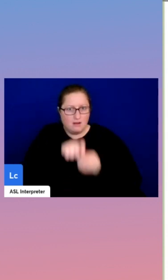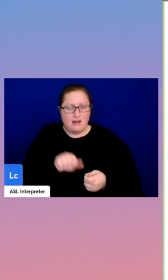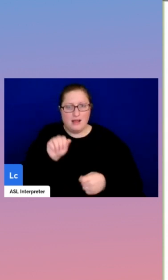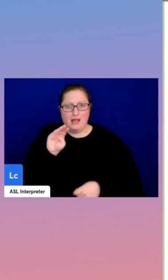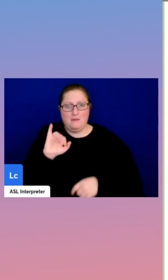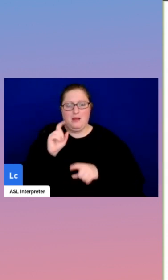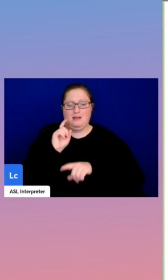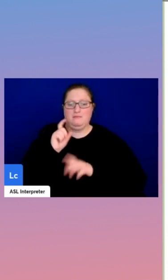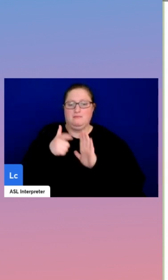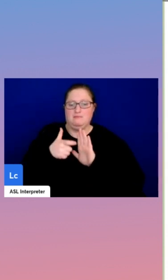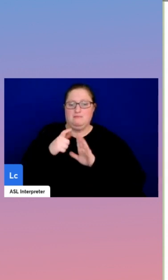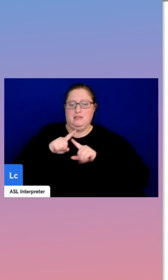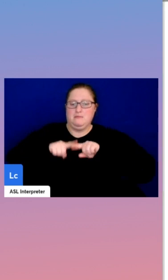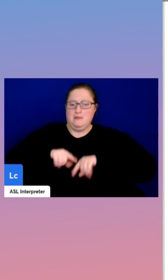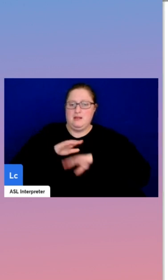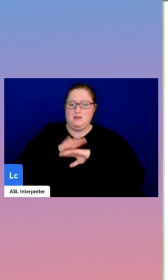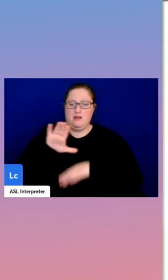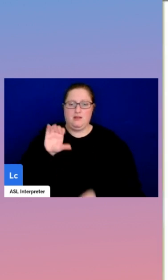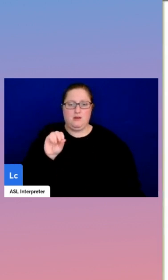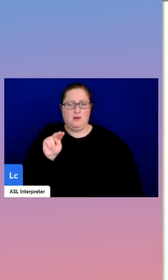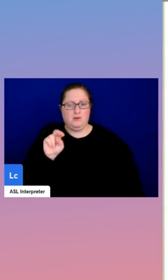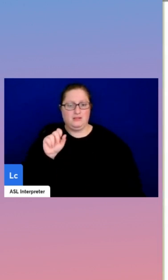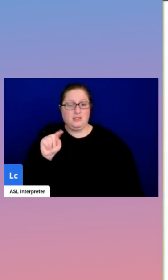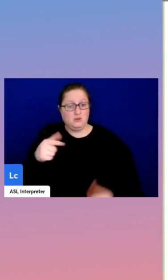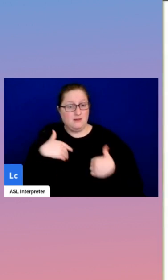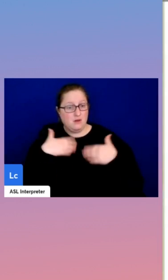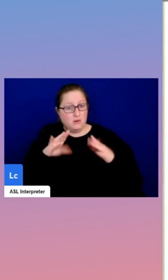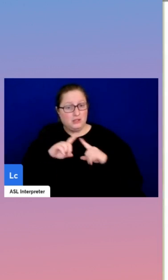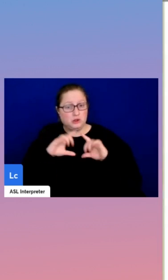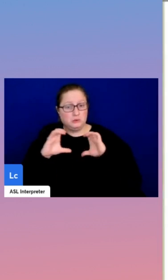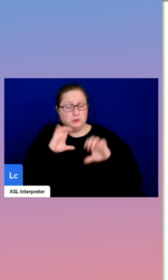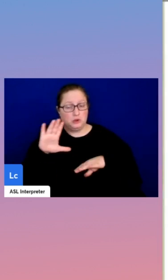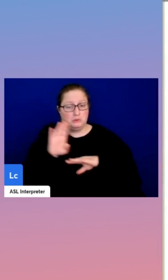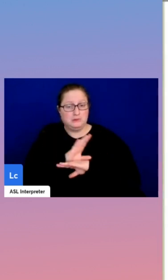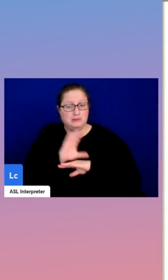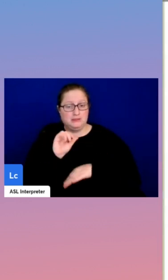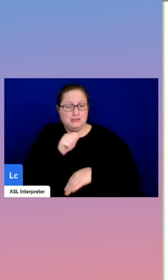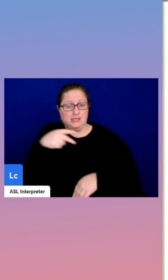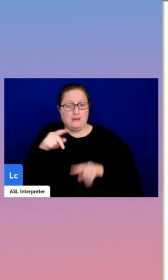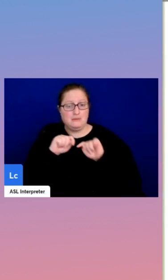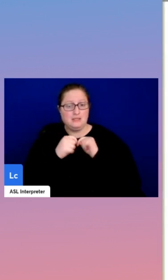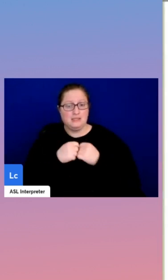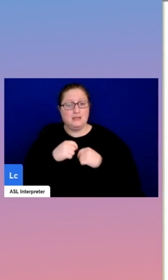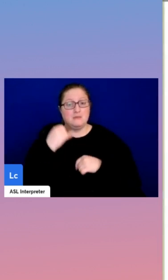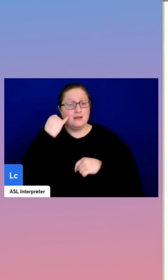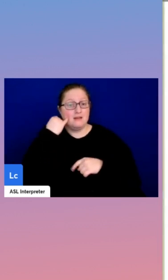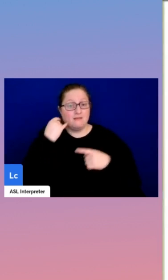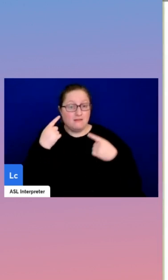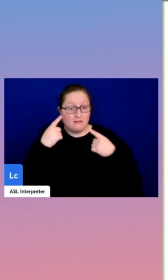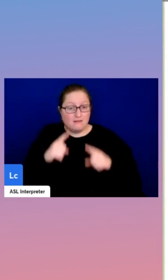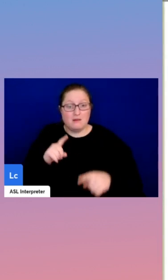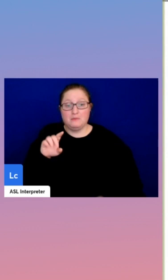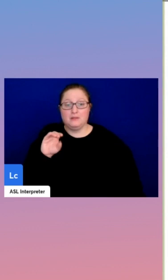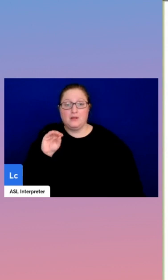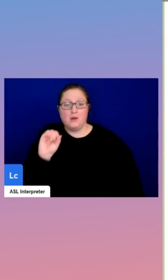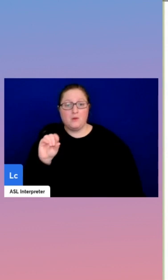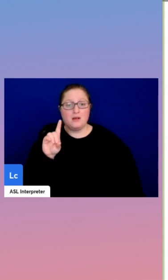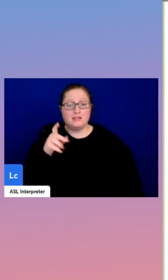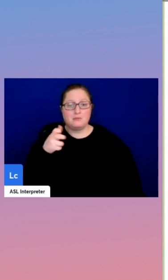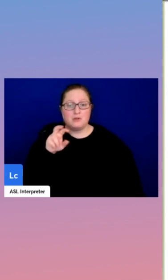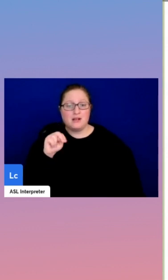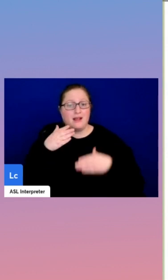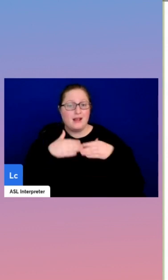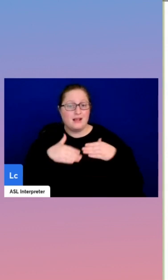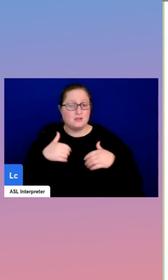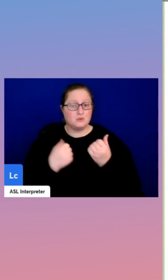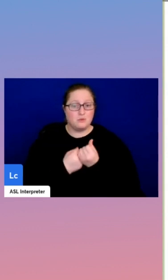needs. Do you have a way to communicate to your business and application teams in the event of an OS vendor deprecation, like an end of support event